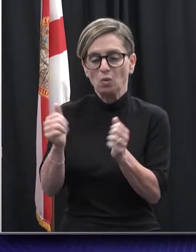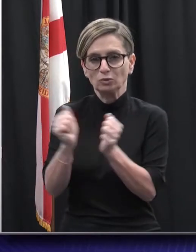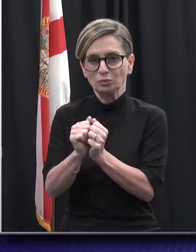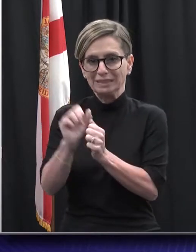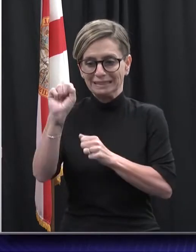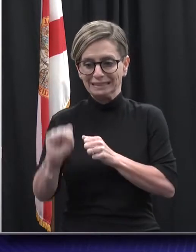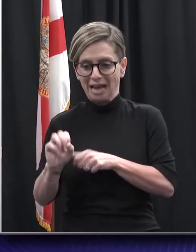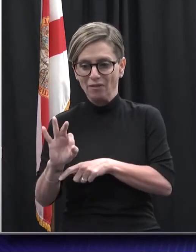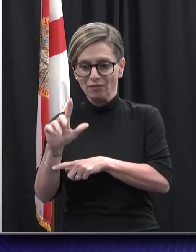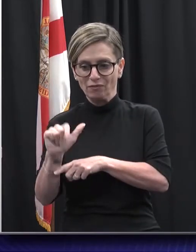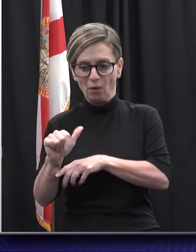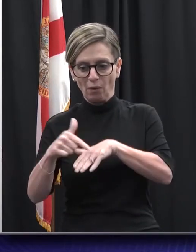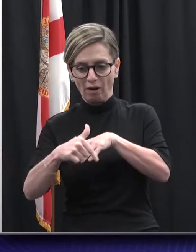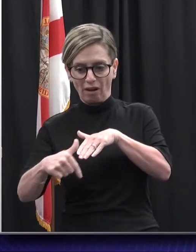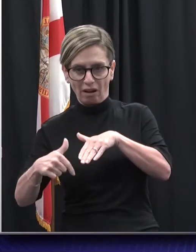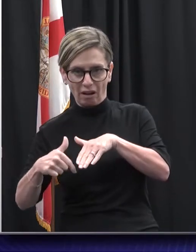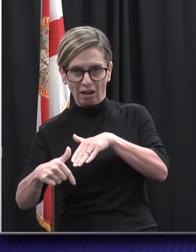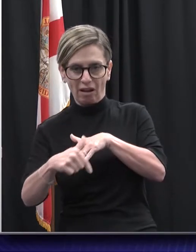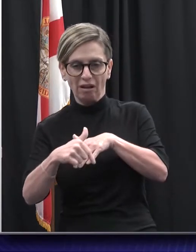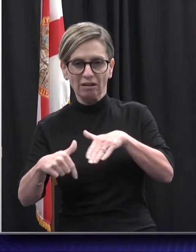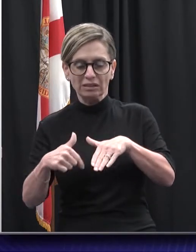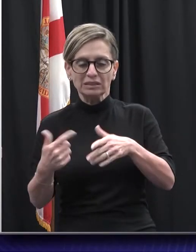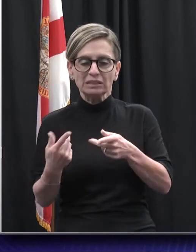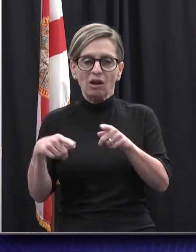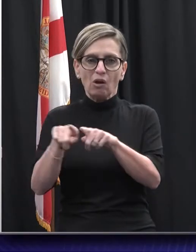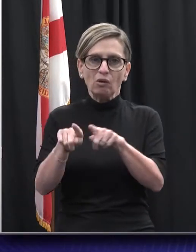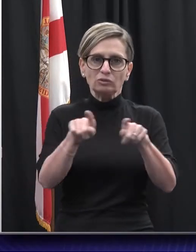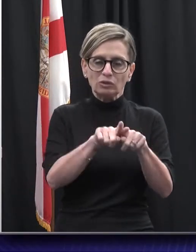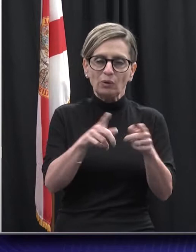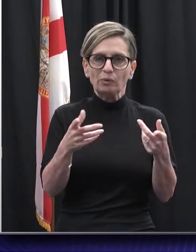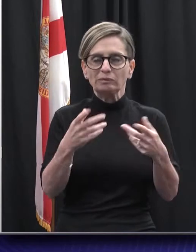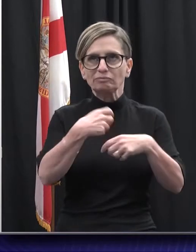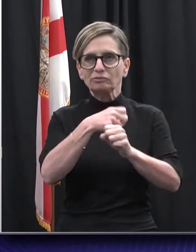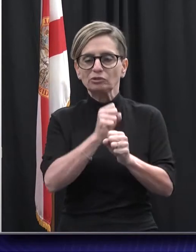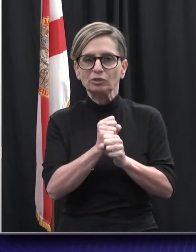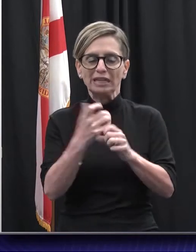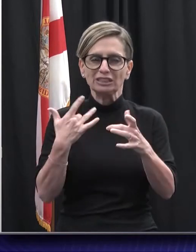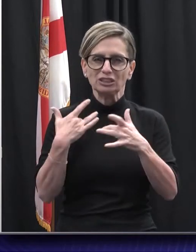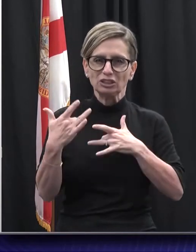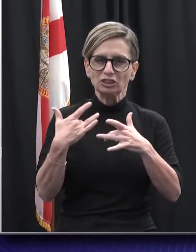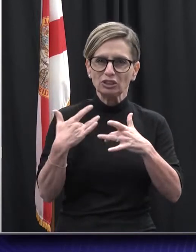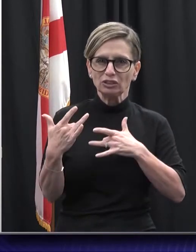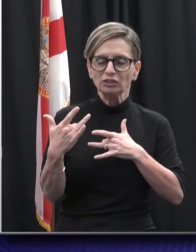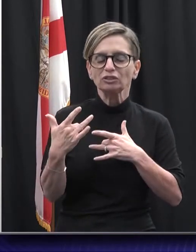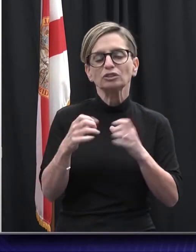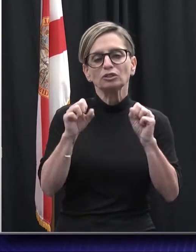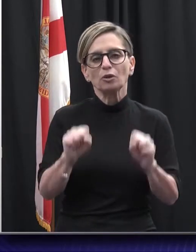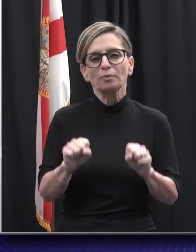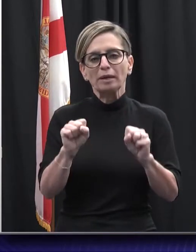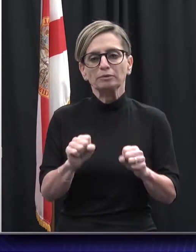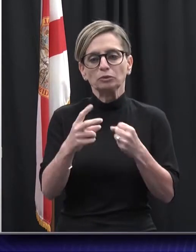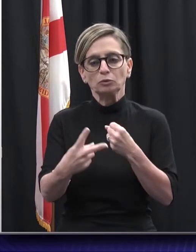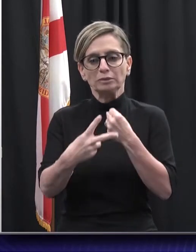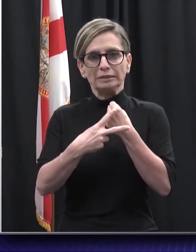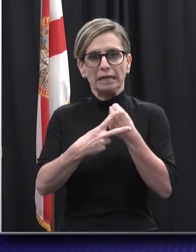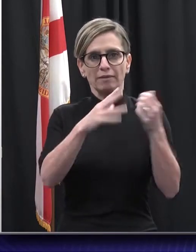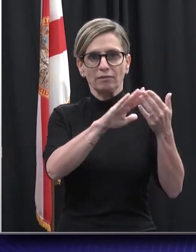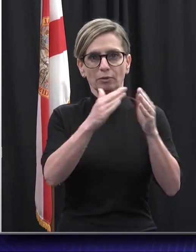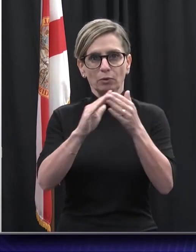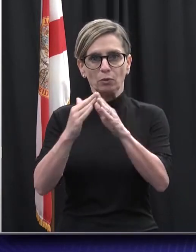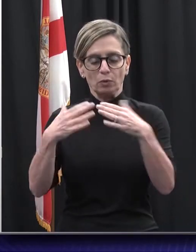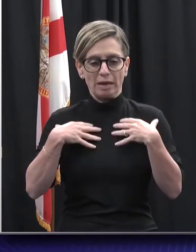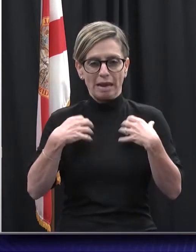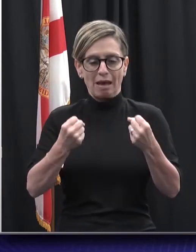with the Northeast United States also creates some concerns. And so to preserve community health and identify